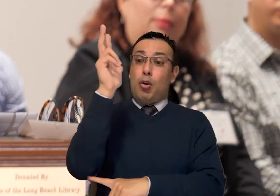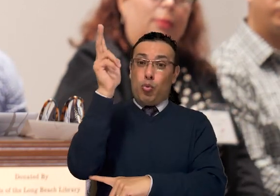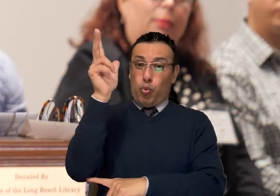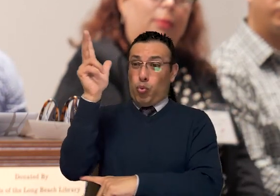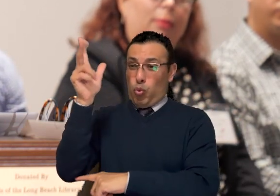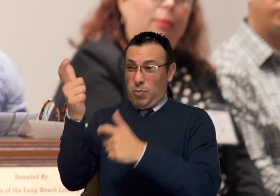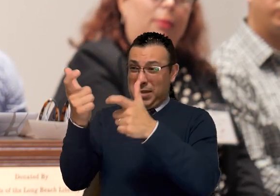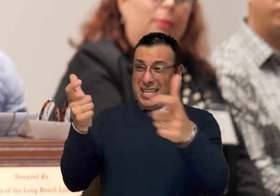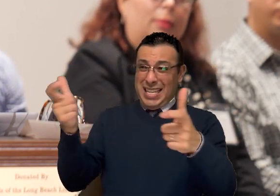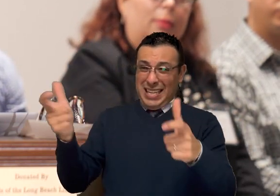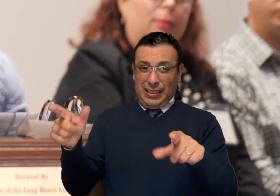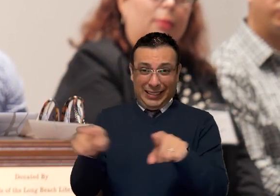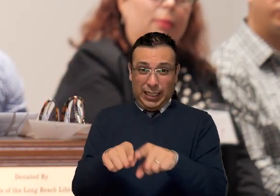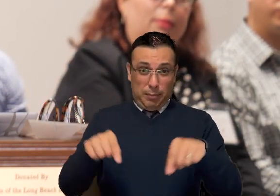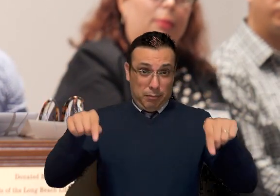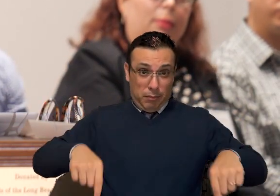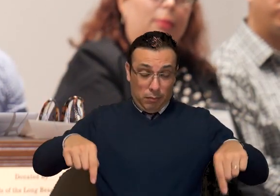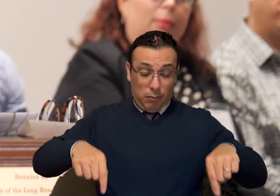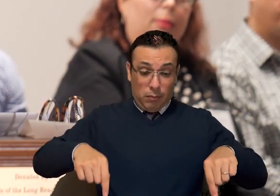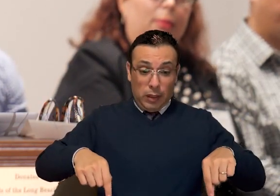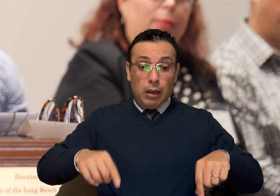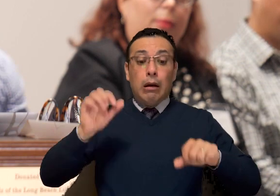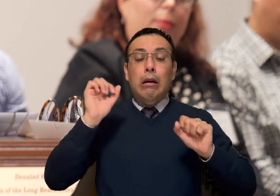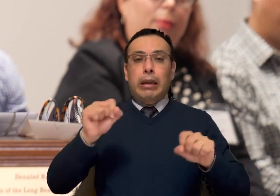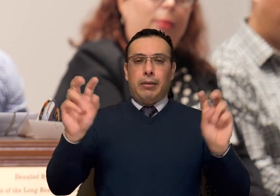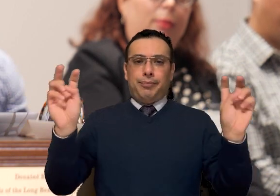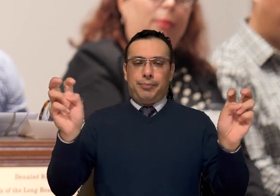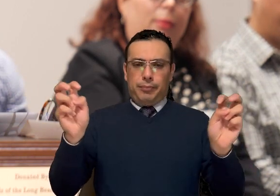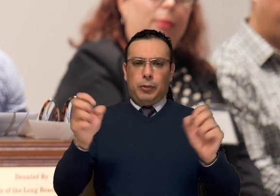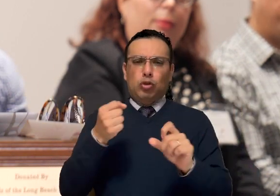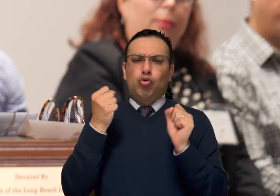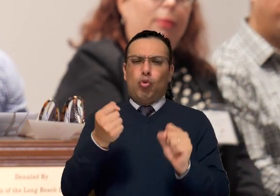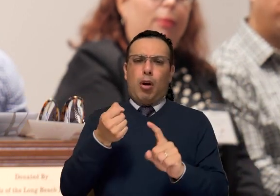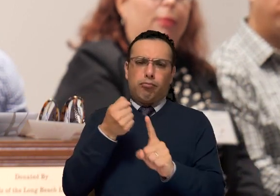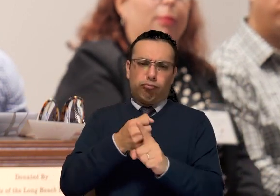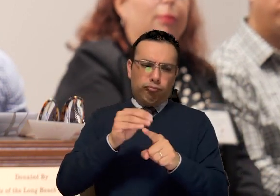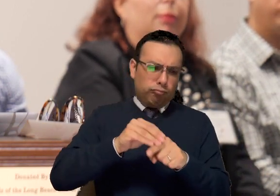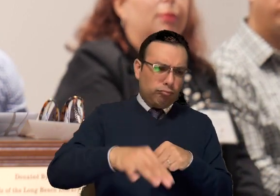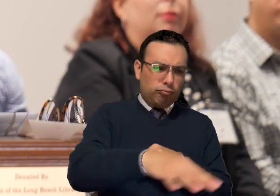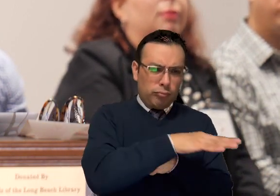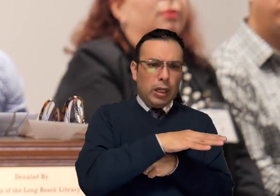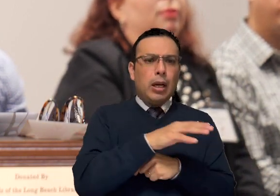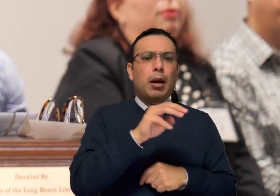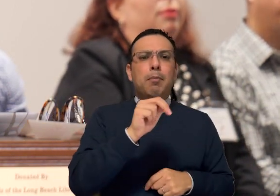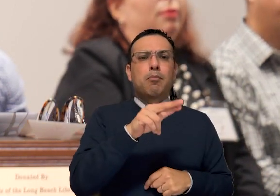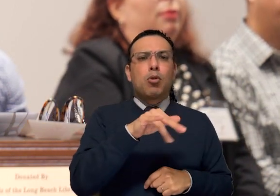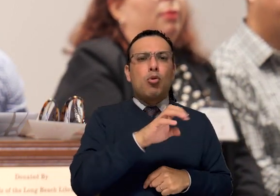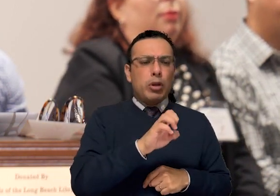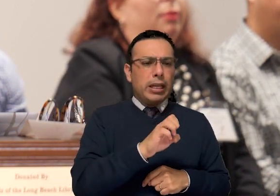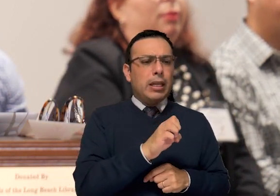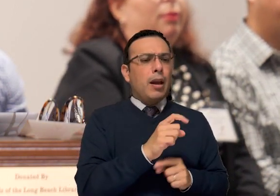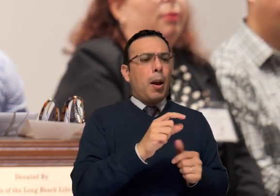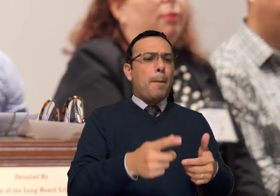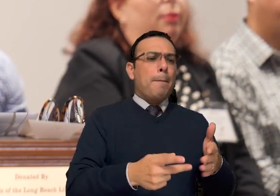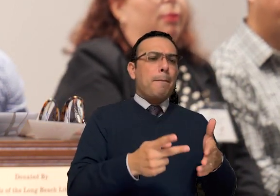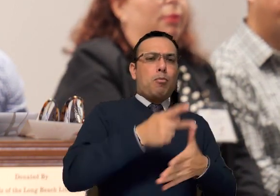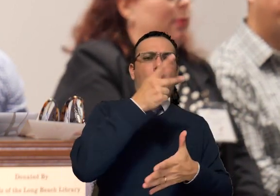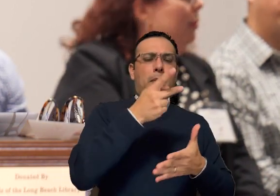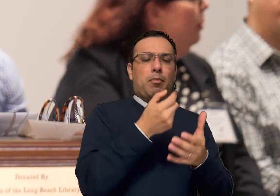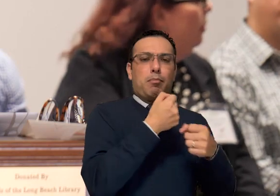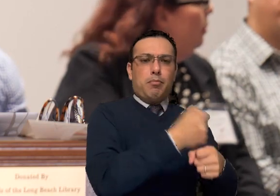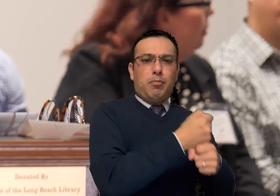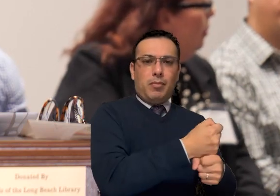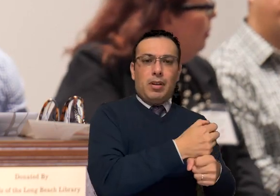primary production as well as oxygen levels. What studies have been done to review the impact of this wind farm